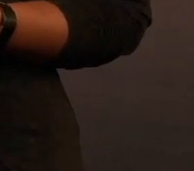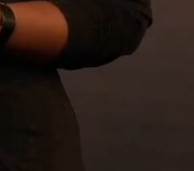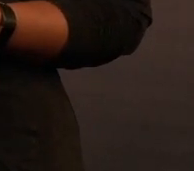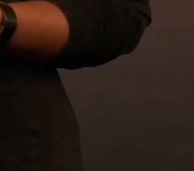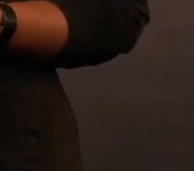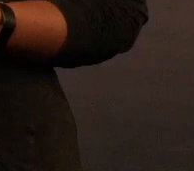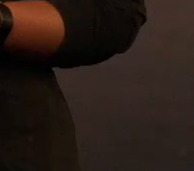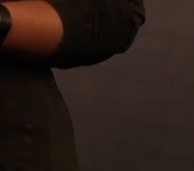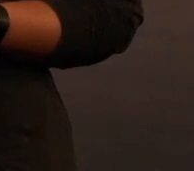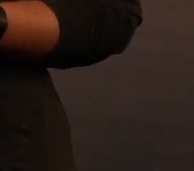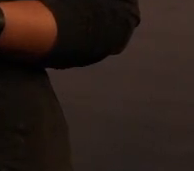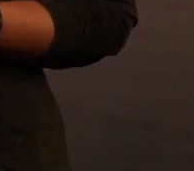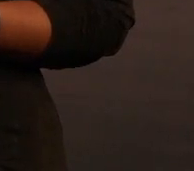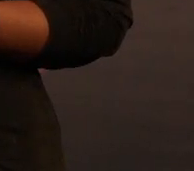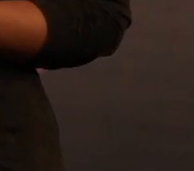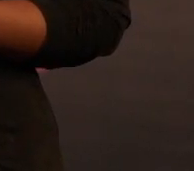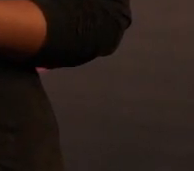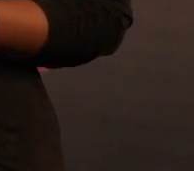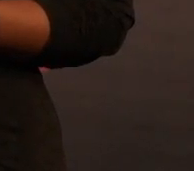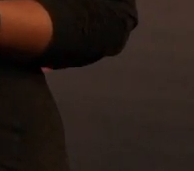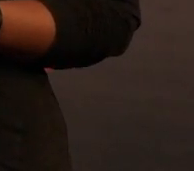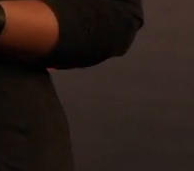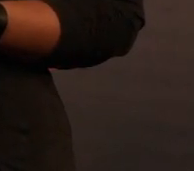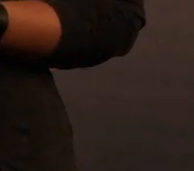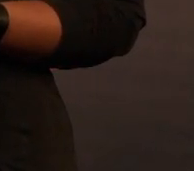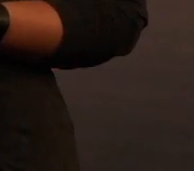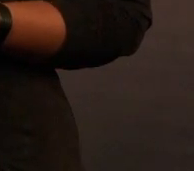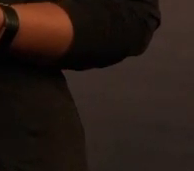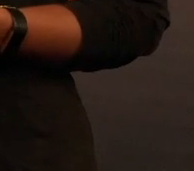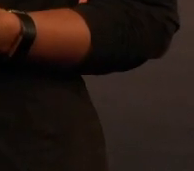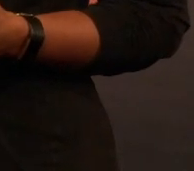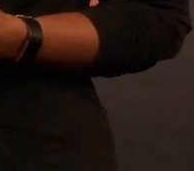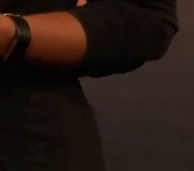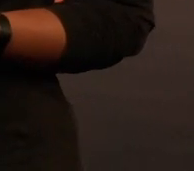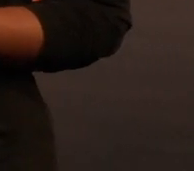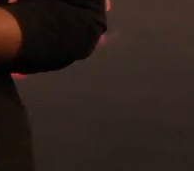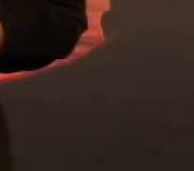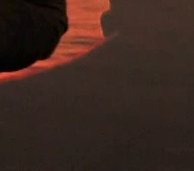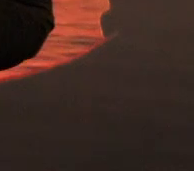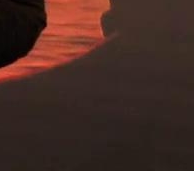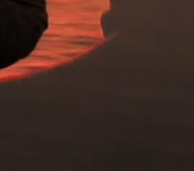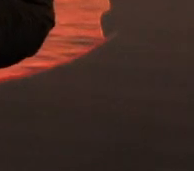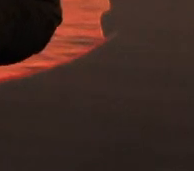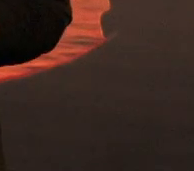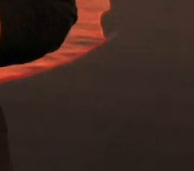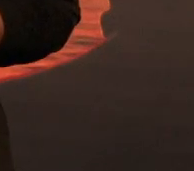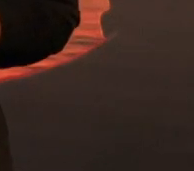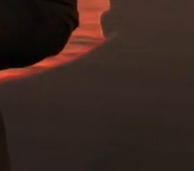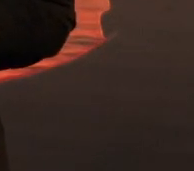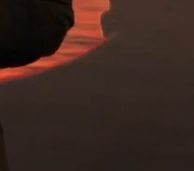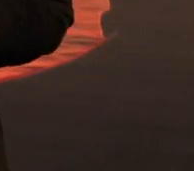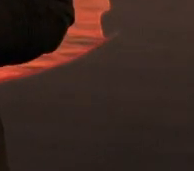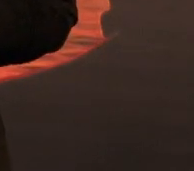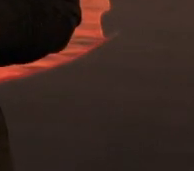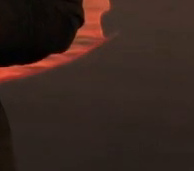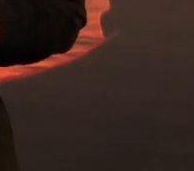And thank you that you always keep your promises. We want to claim those promises on behalf of the viewers